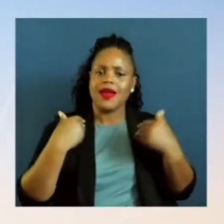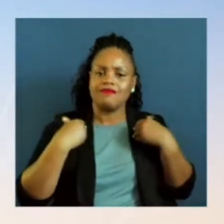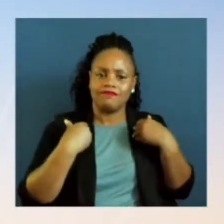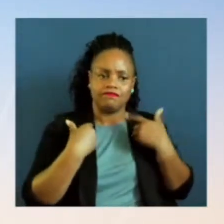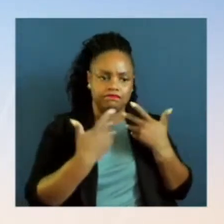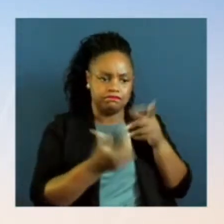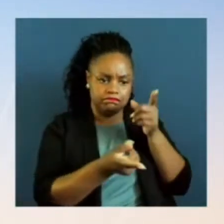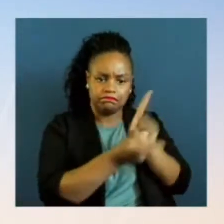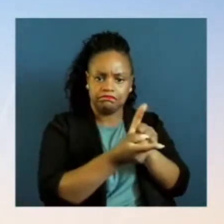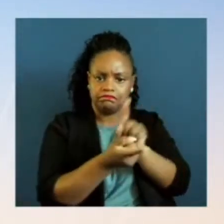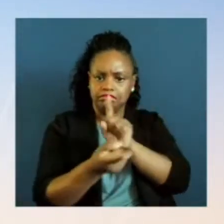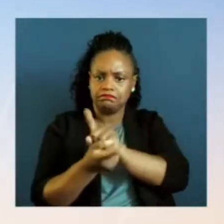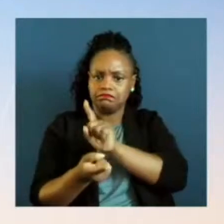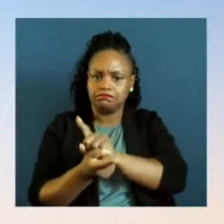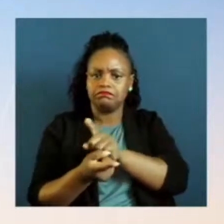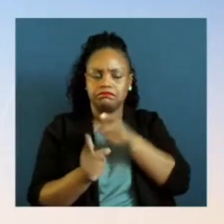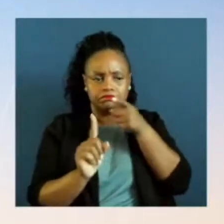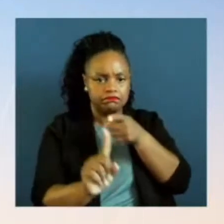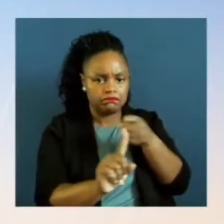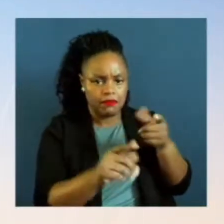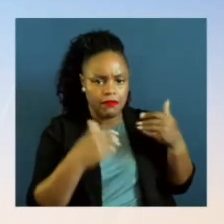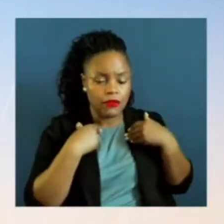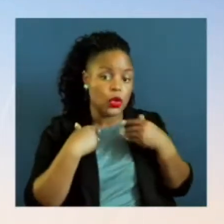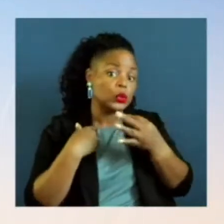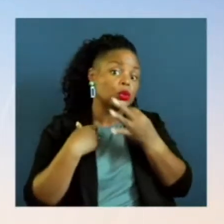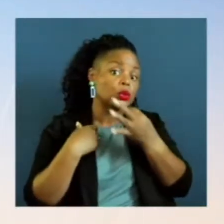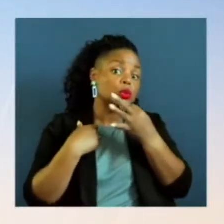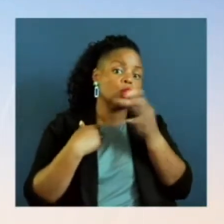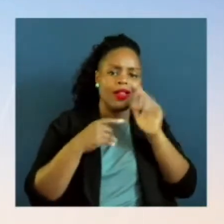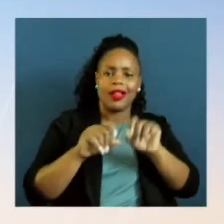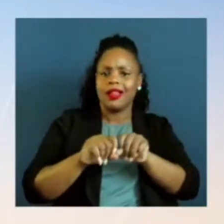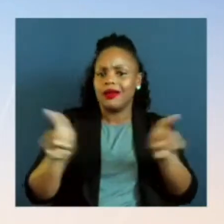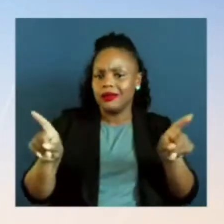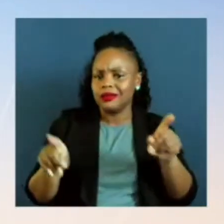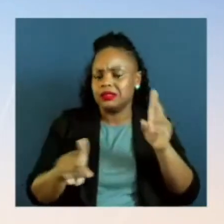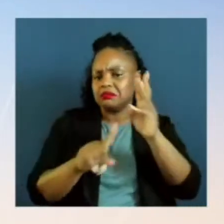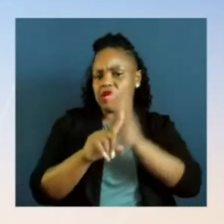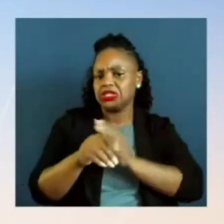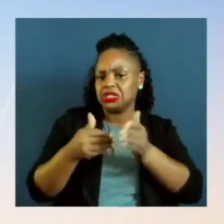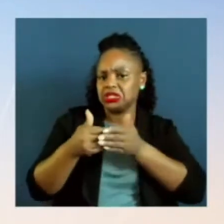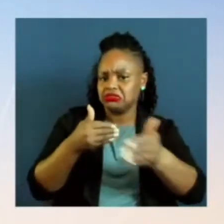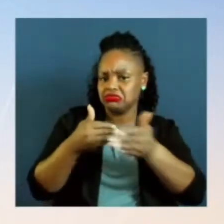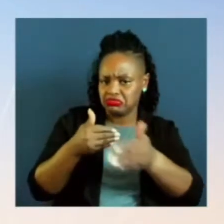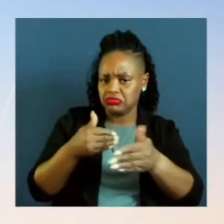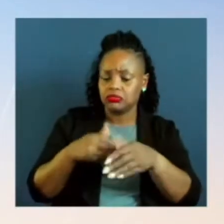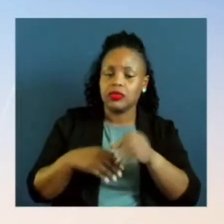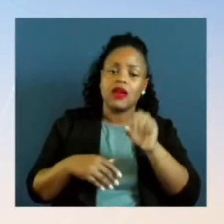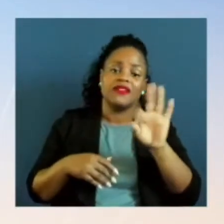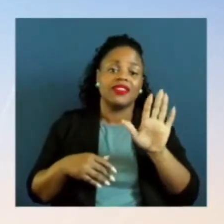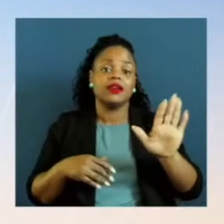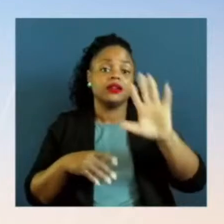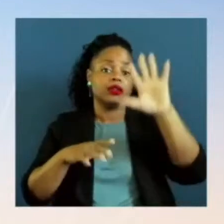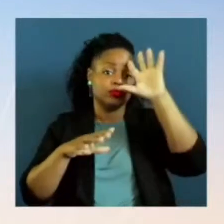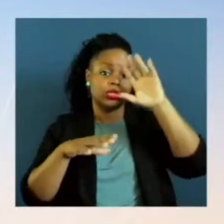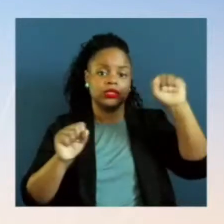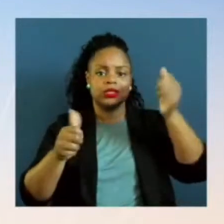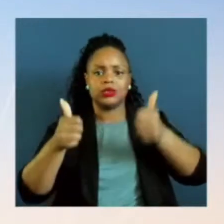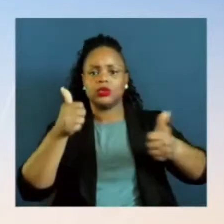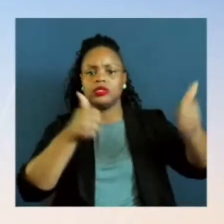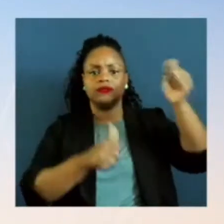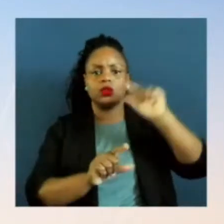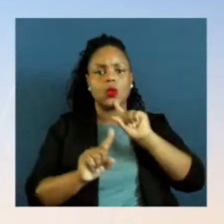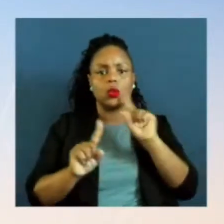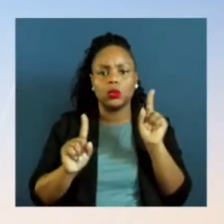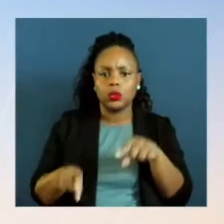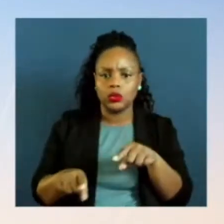technologies are scheduled to be rolled out within 6 months of the President's executive order last May. So we're really tracking October and November to ensure